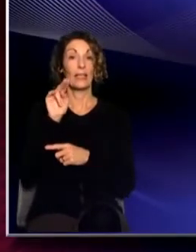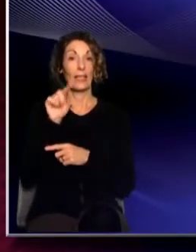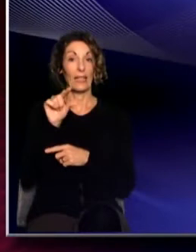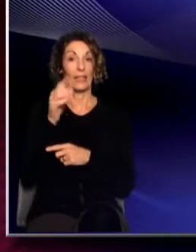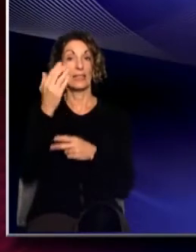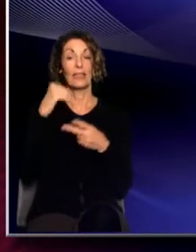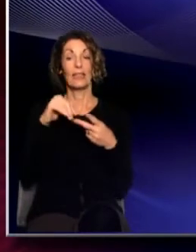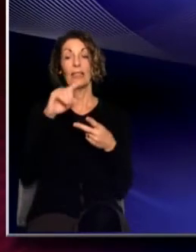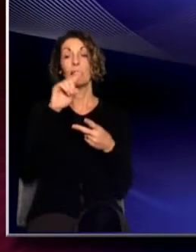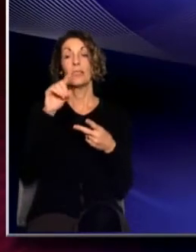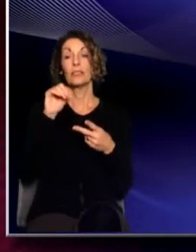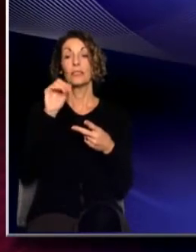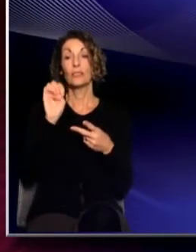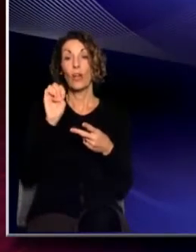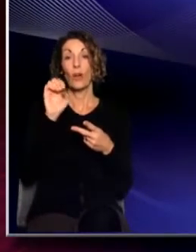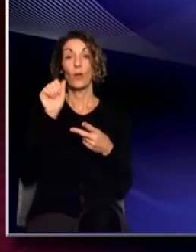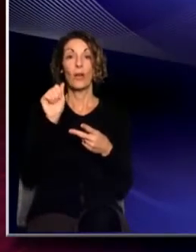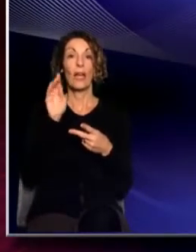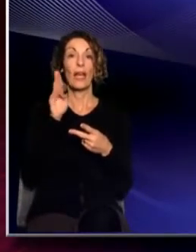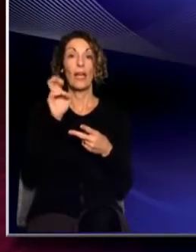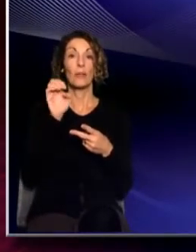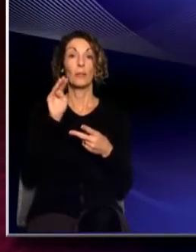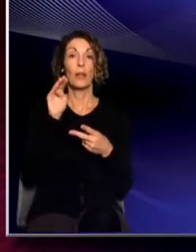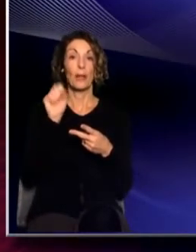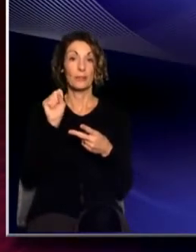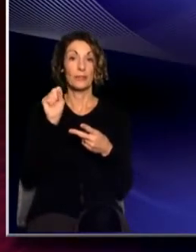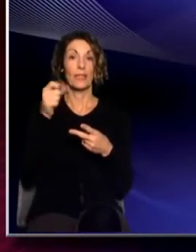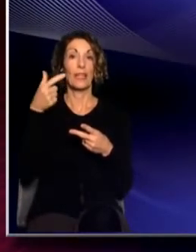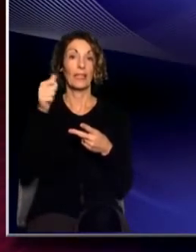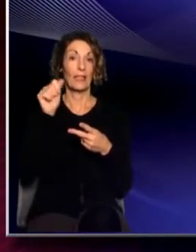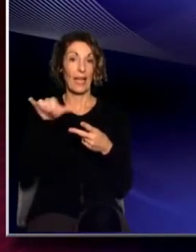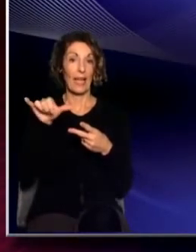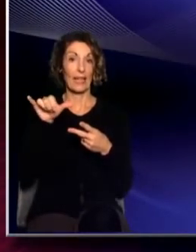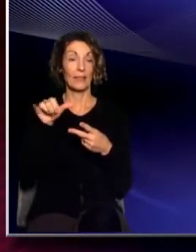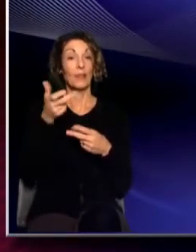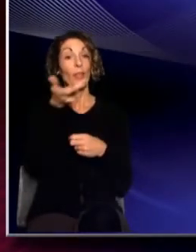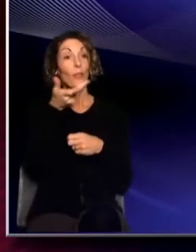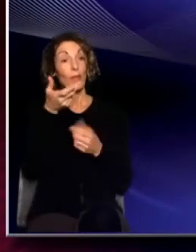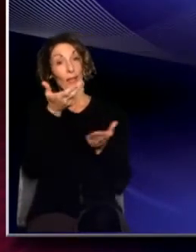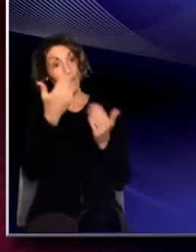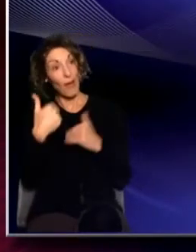Zoe Abrams-Gay. So please, the three of you, if you'd come on up.